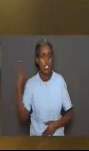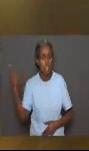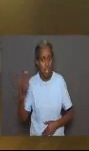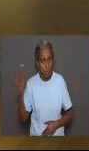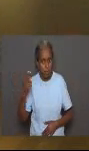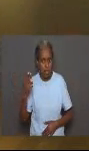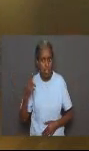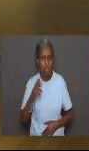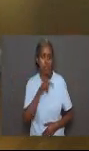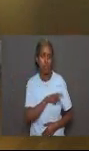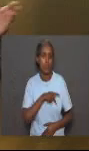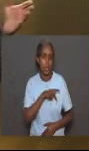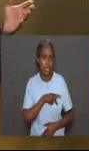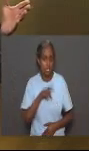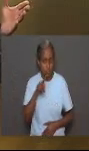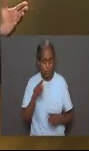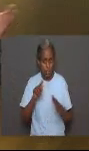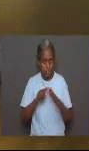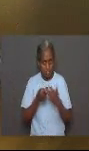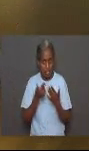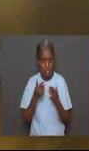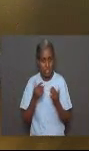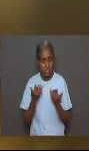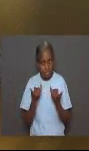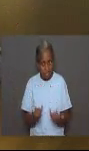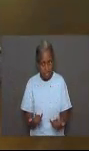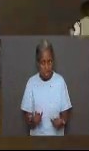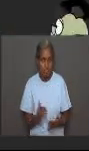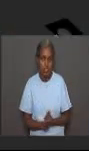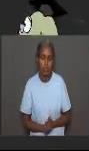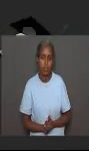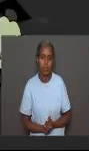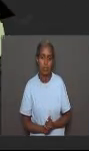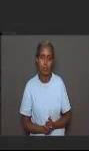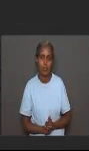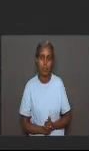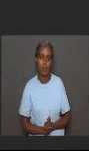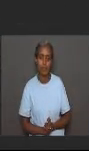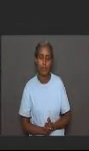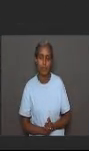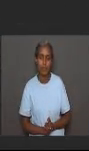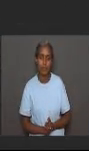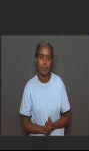it properly. You can get started right away, students.